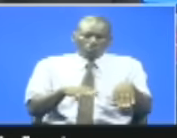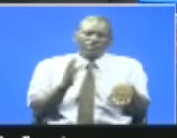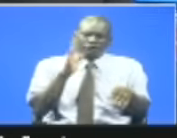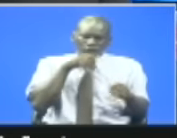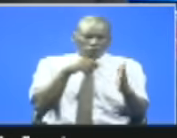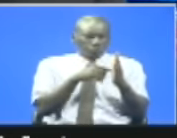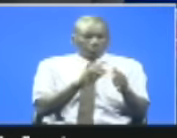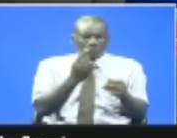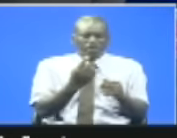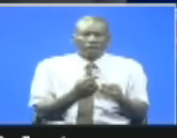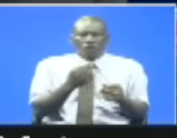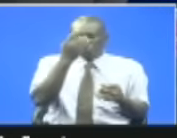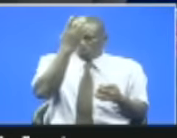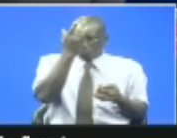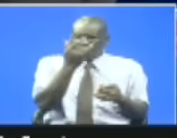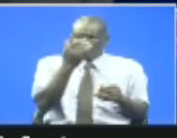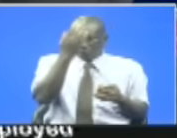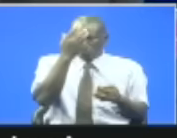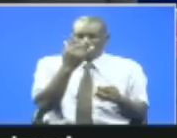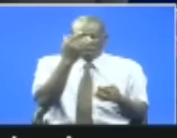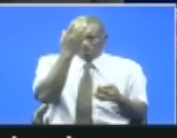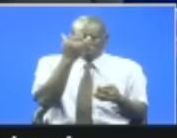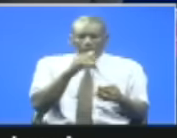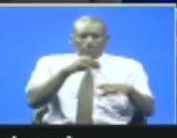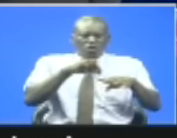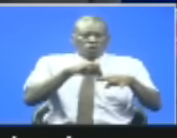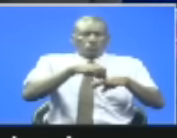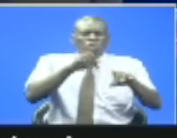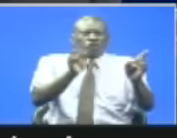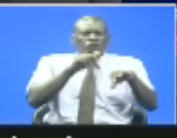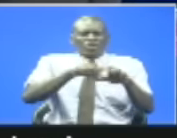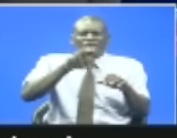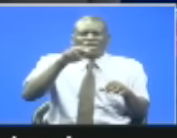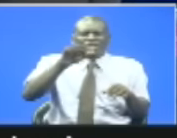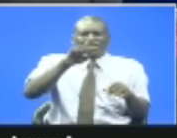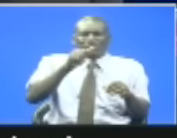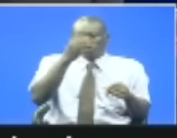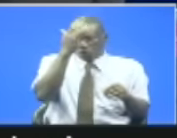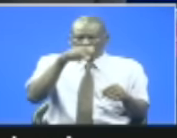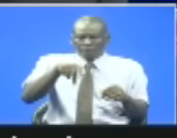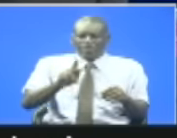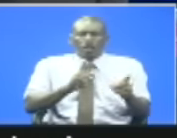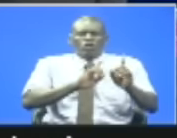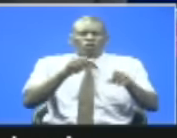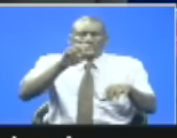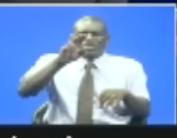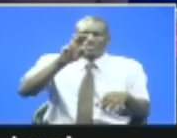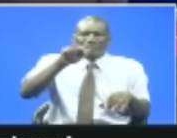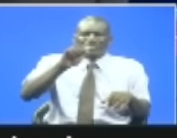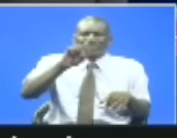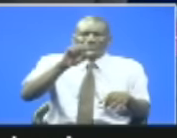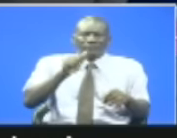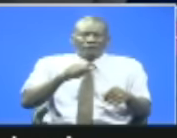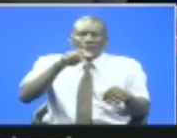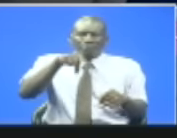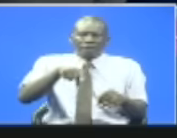Let me finish this point. Yeah. Why is Sonko not in NASA? Why is Peter Kenneth not in NASA? Peter Kenneth